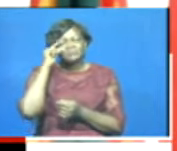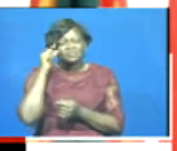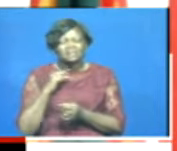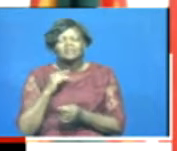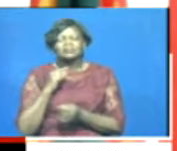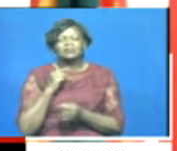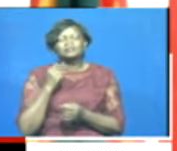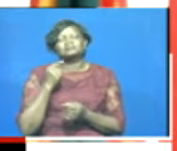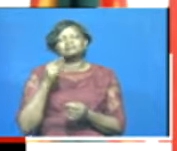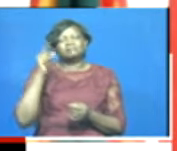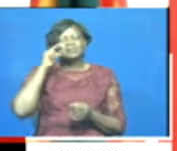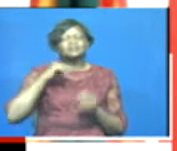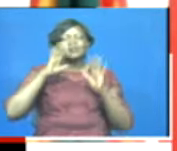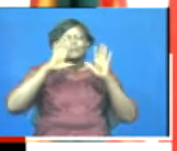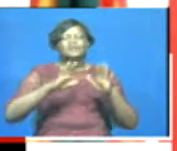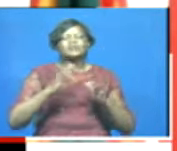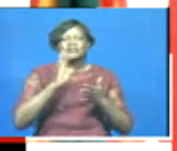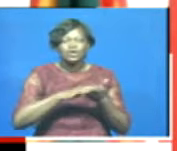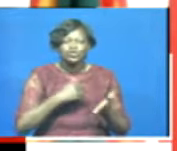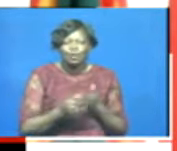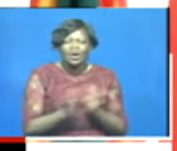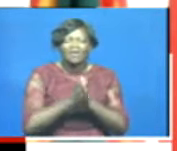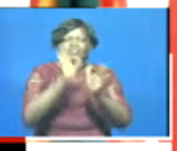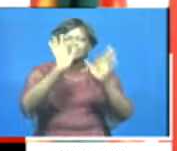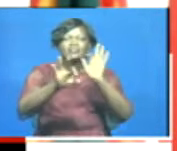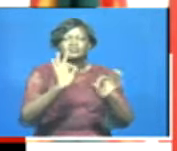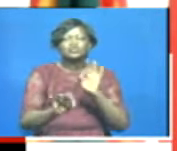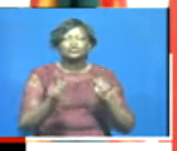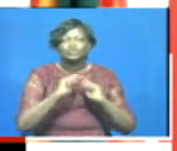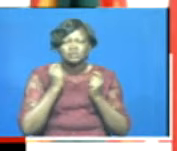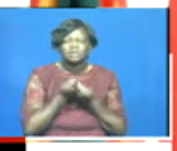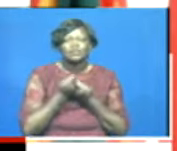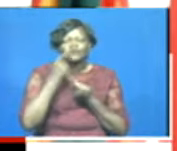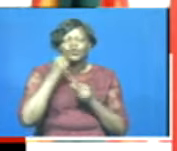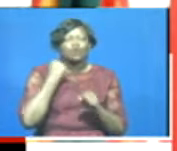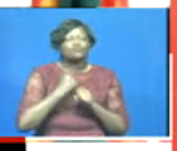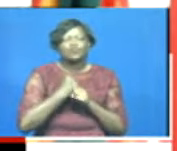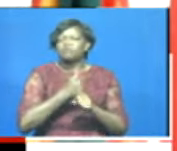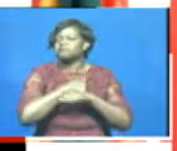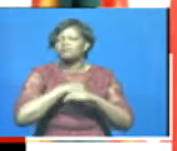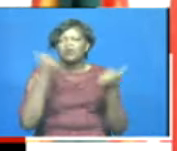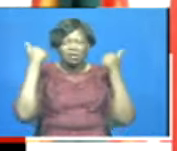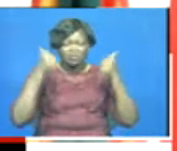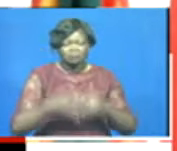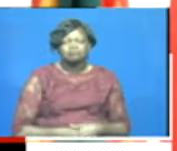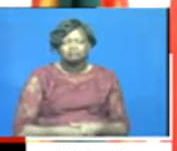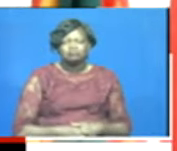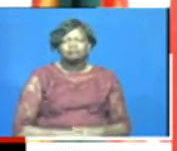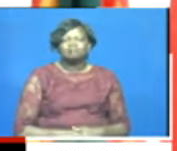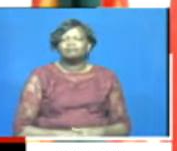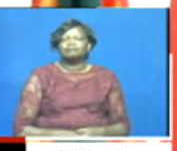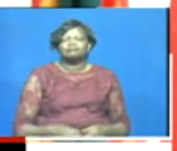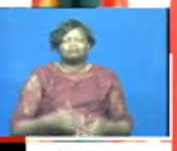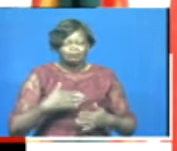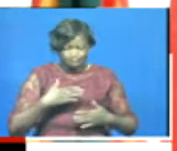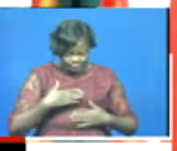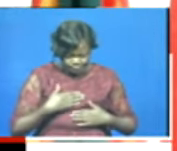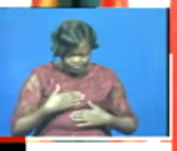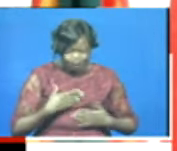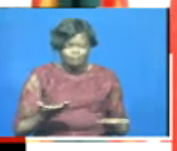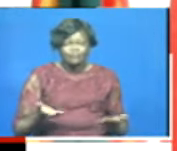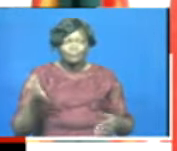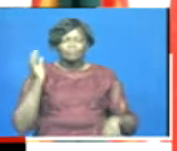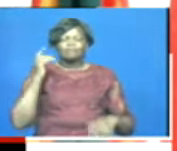network and the selection team for a job very well done. Your Excellency, getting this